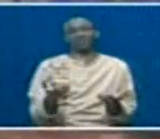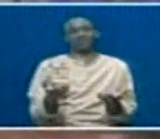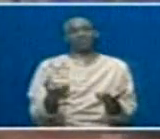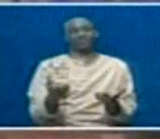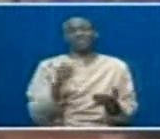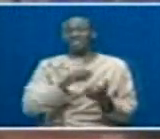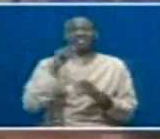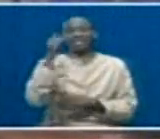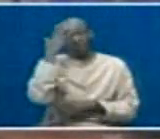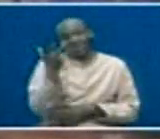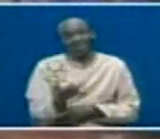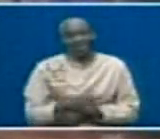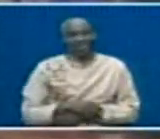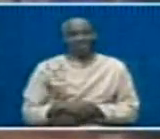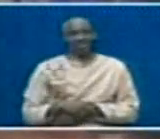Kenya?